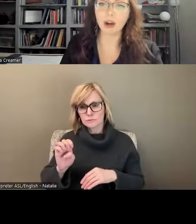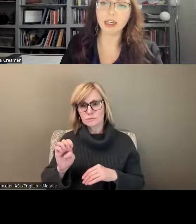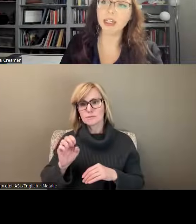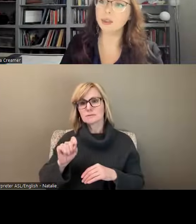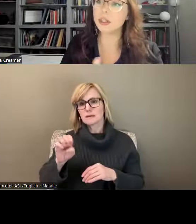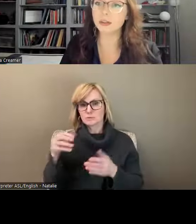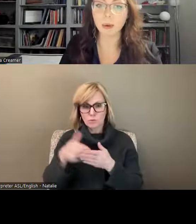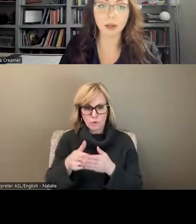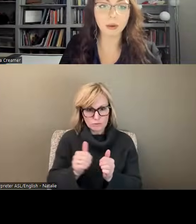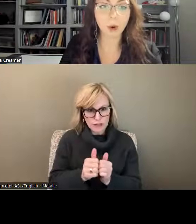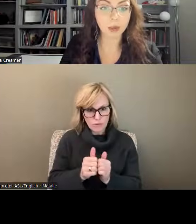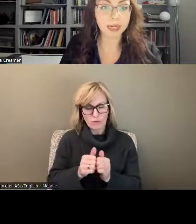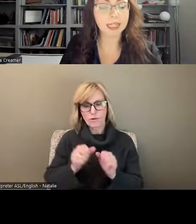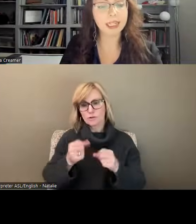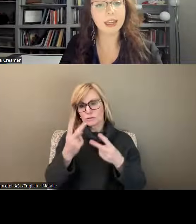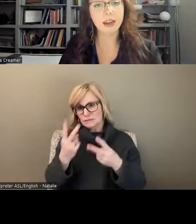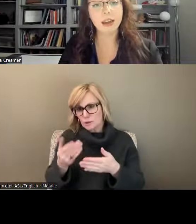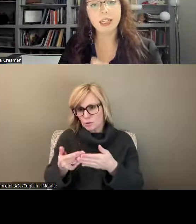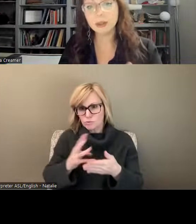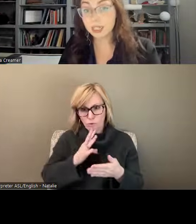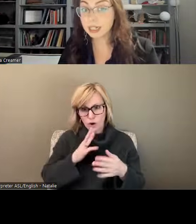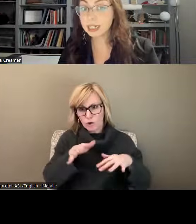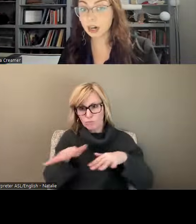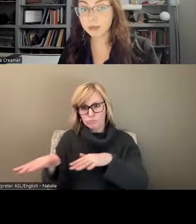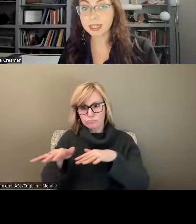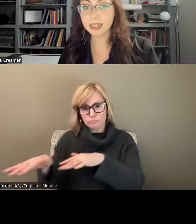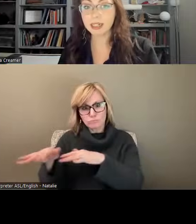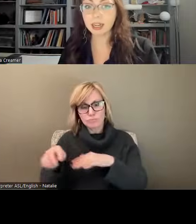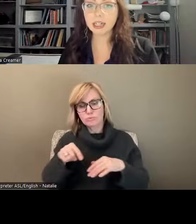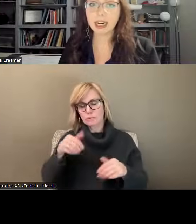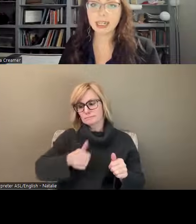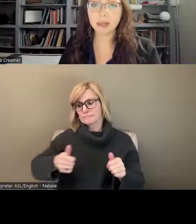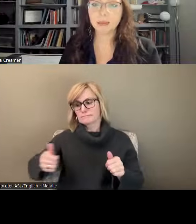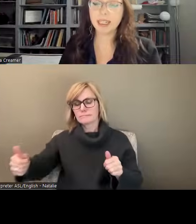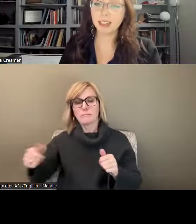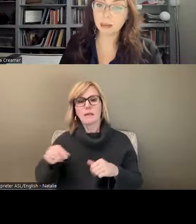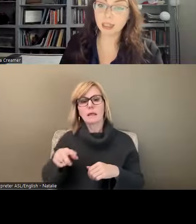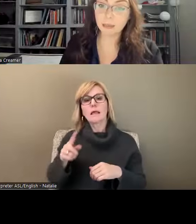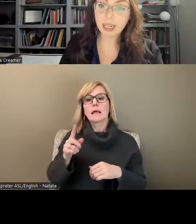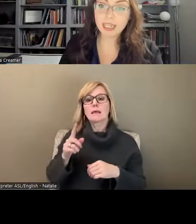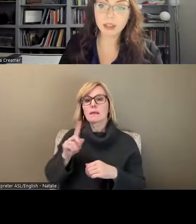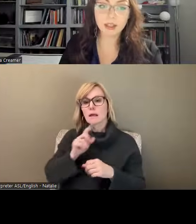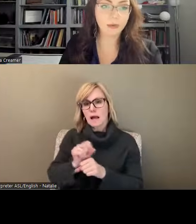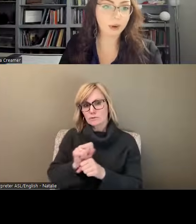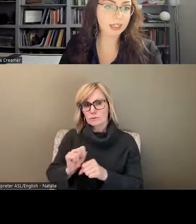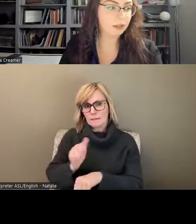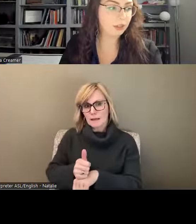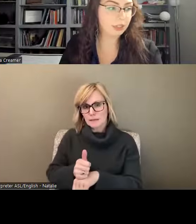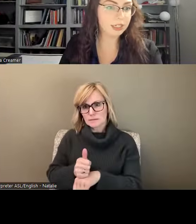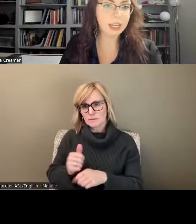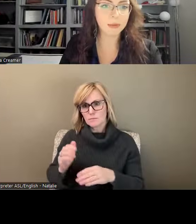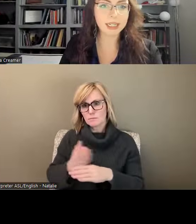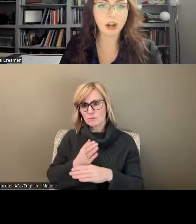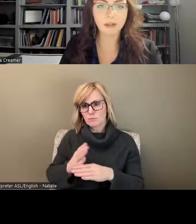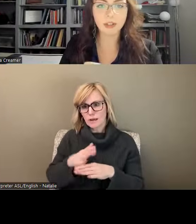and along continuously flowing waterways, Neo-Assyrian settlements, in contrast, appear to be deliberately placed within the voids of